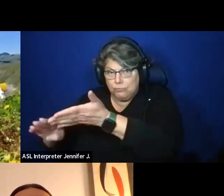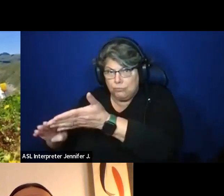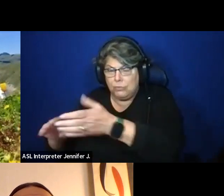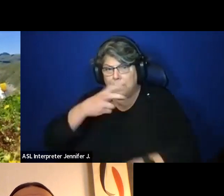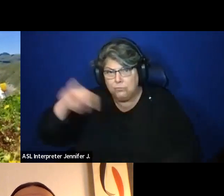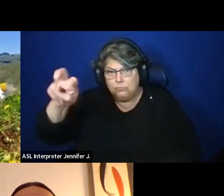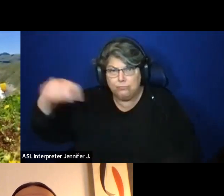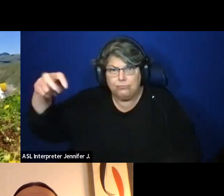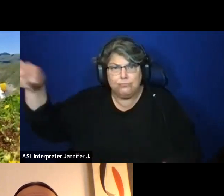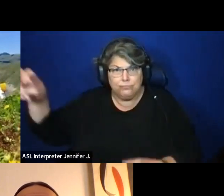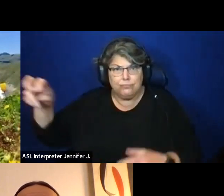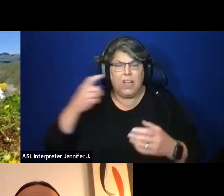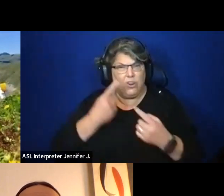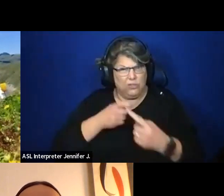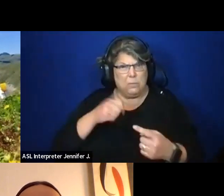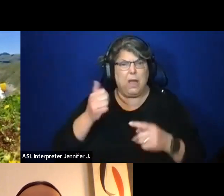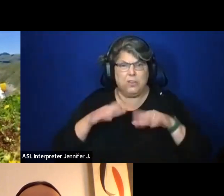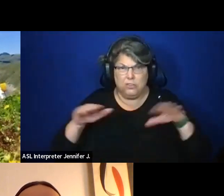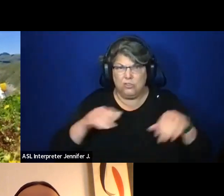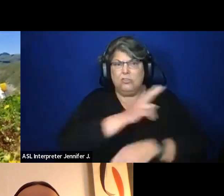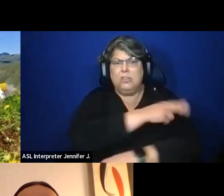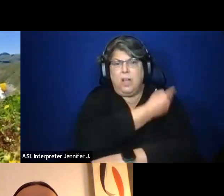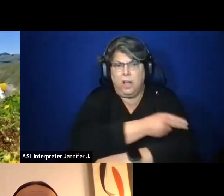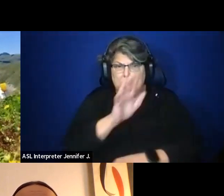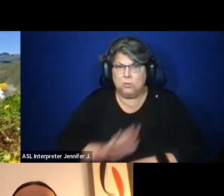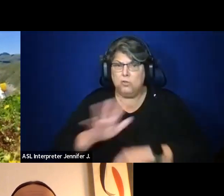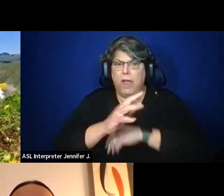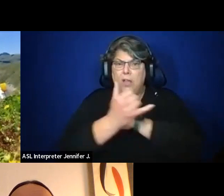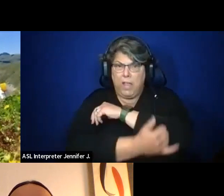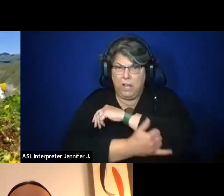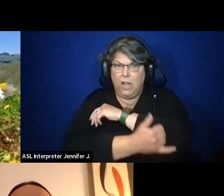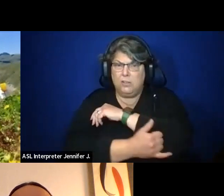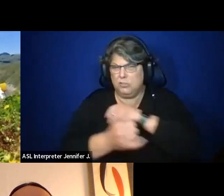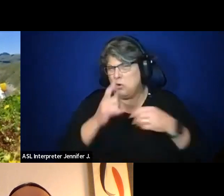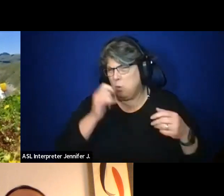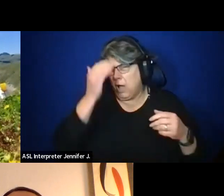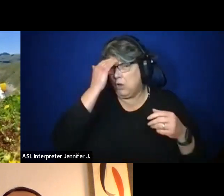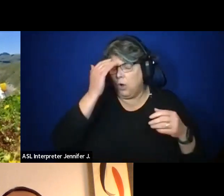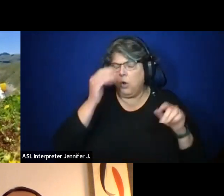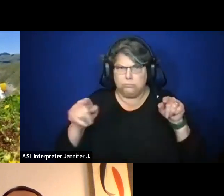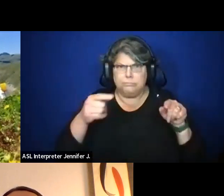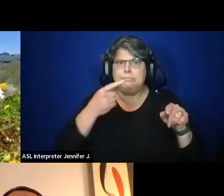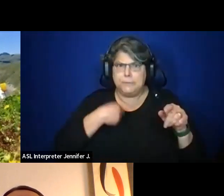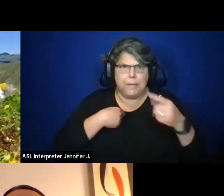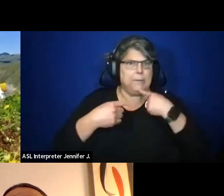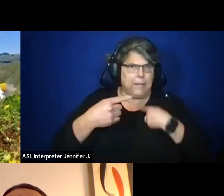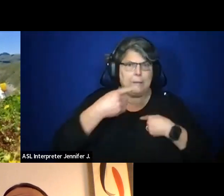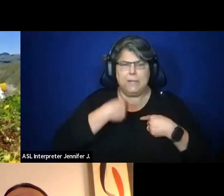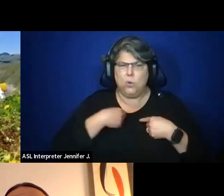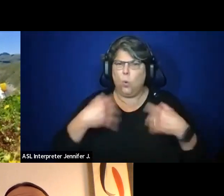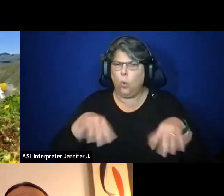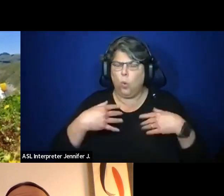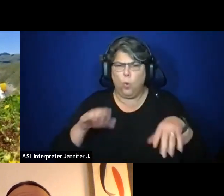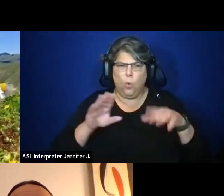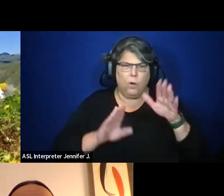also heard from other pediatric hospitalists across the country that I know personally who are describing this as like a surge,